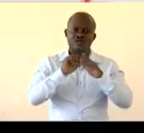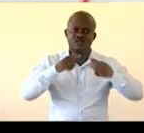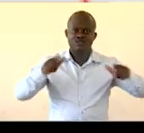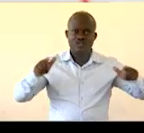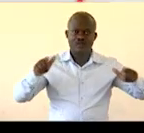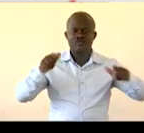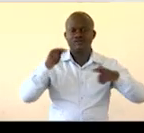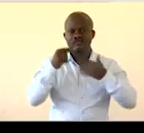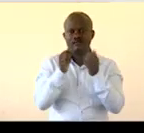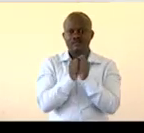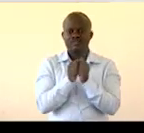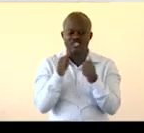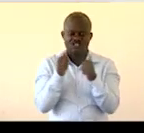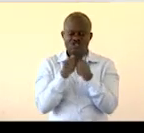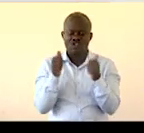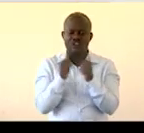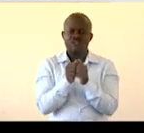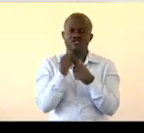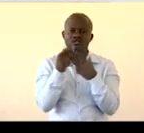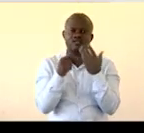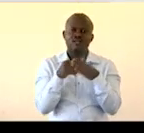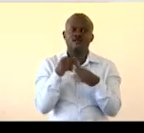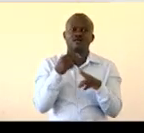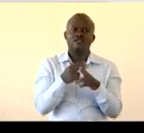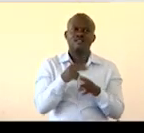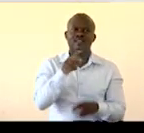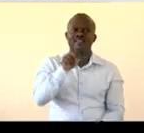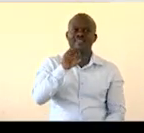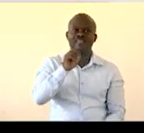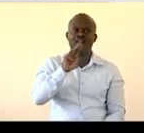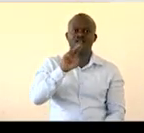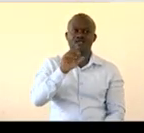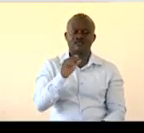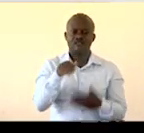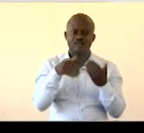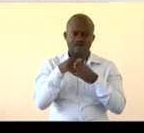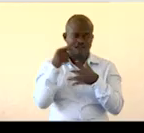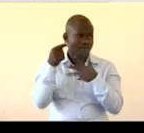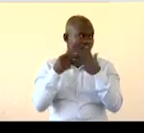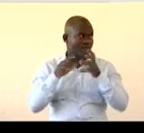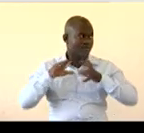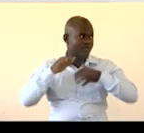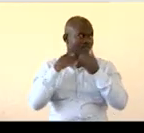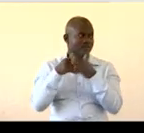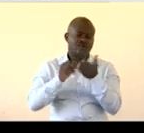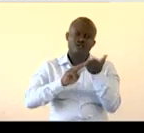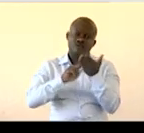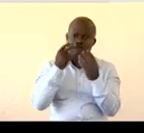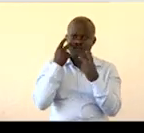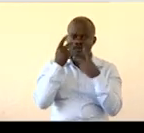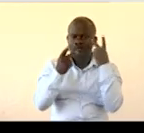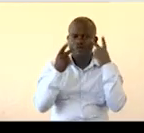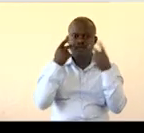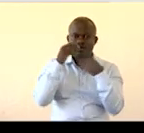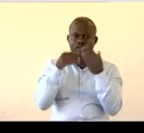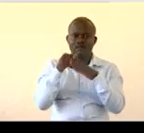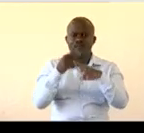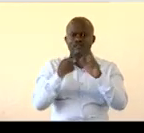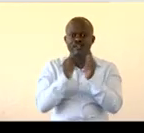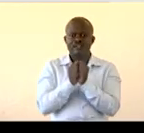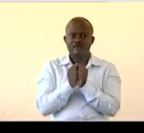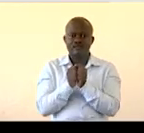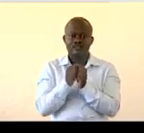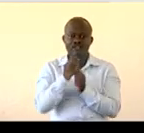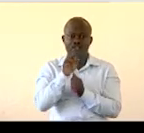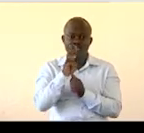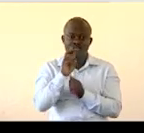object are called thigmotropism. These type of movements are usually seen in tendrils and twinners. Do